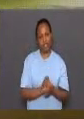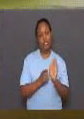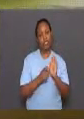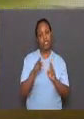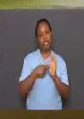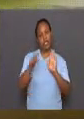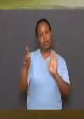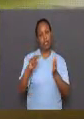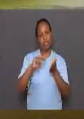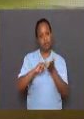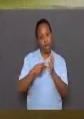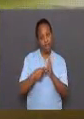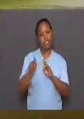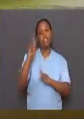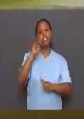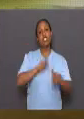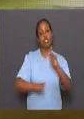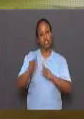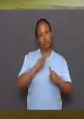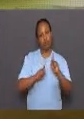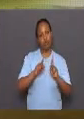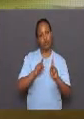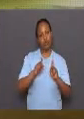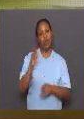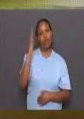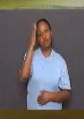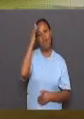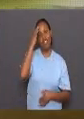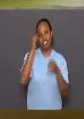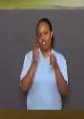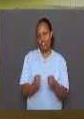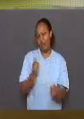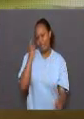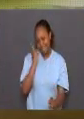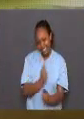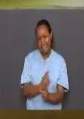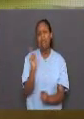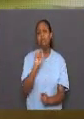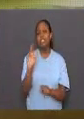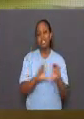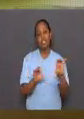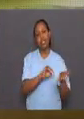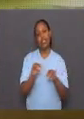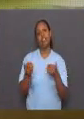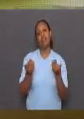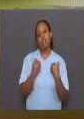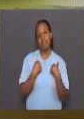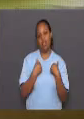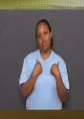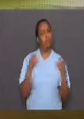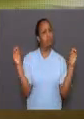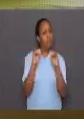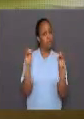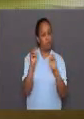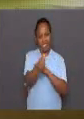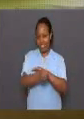Transparency means that citizens are able to know exactly what is going on. Nothing